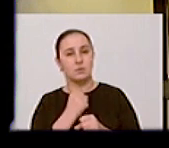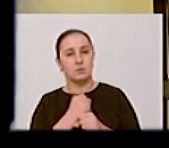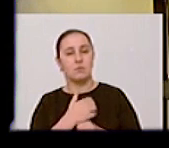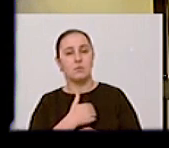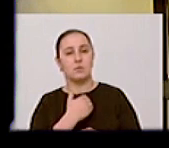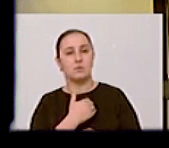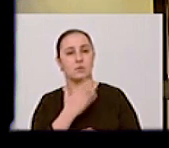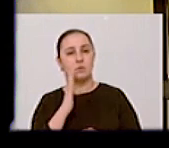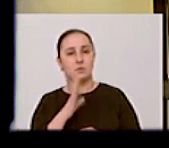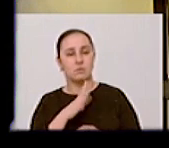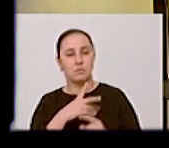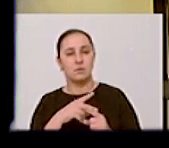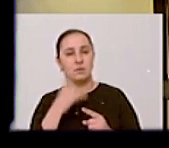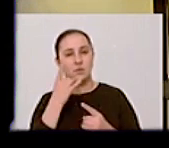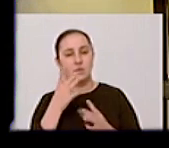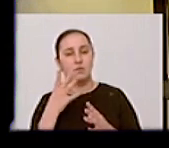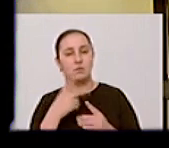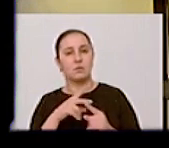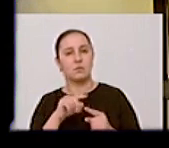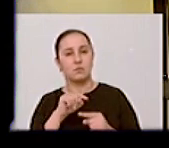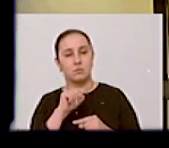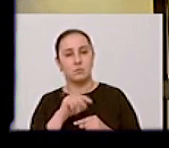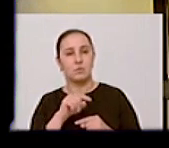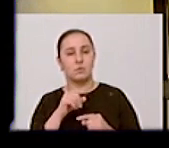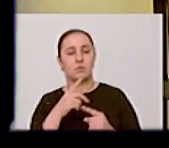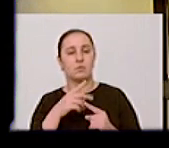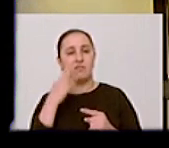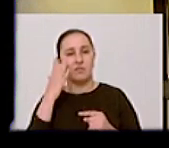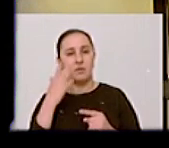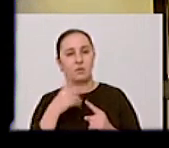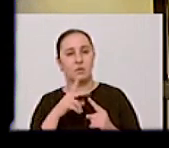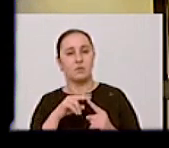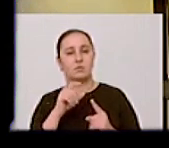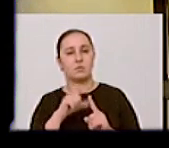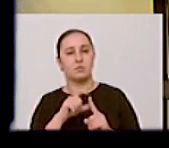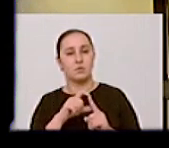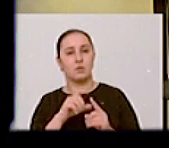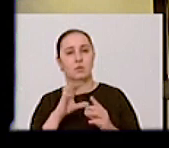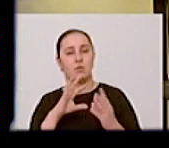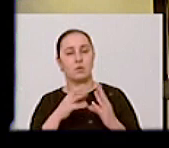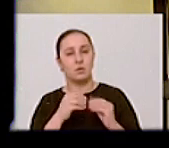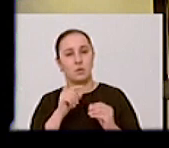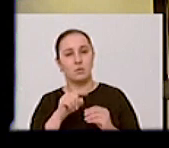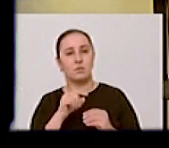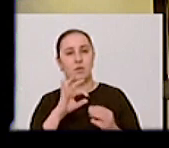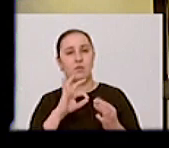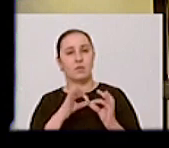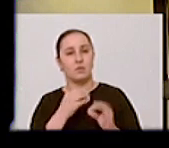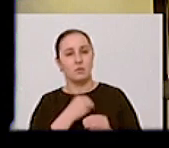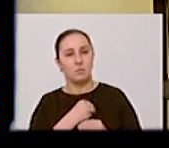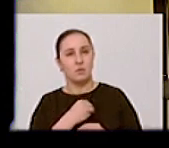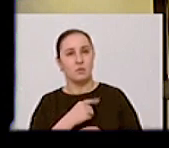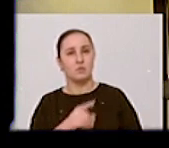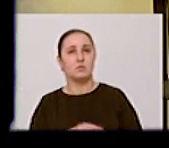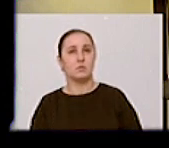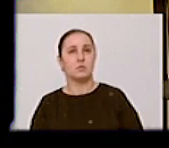maqsad qilgan edi. Ziyoli aynan ushbu fikrlarni so'zlari orqali ifoda etmoqda.